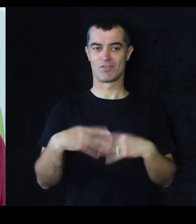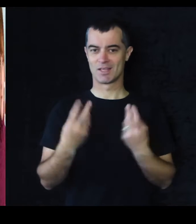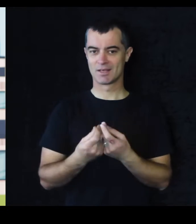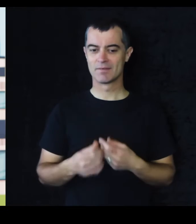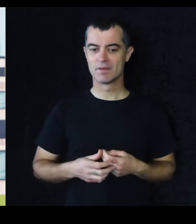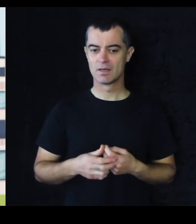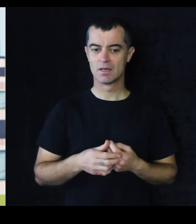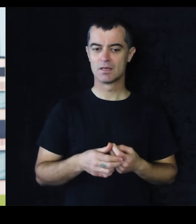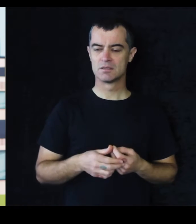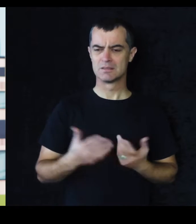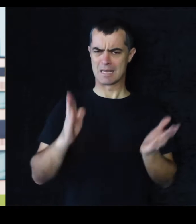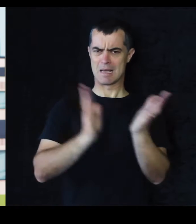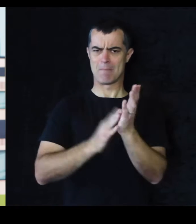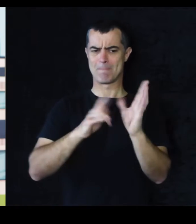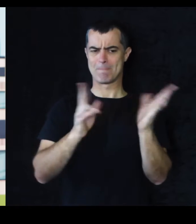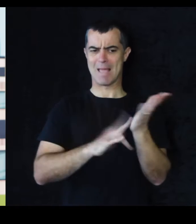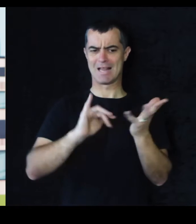A mansion